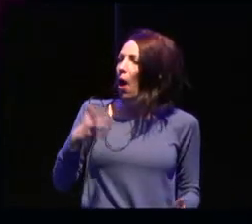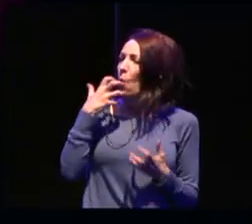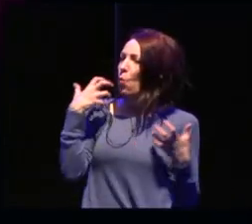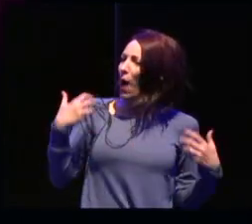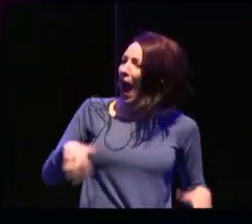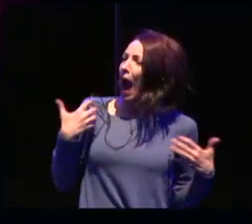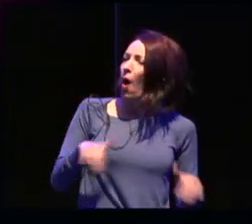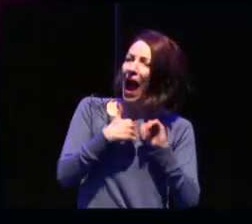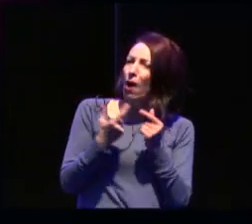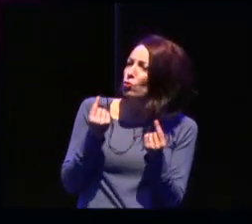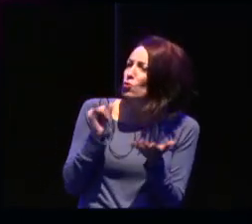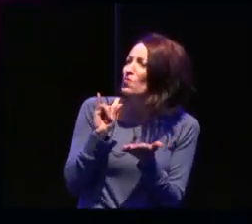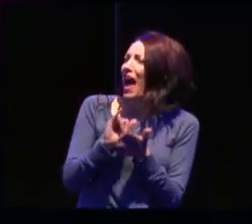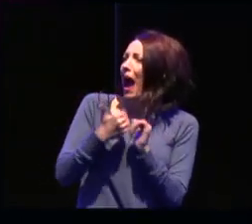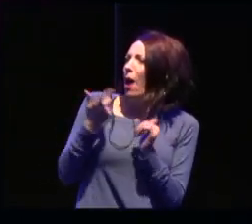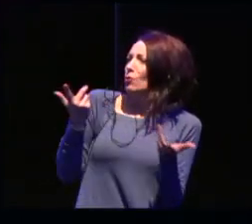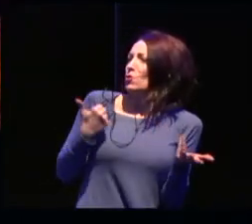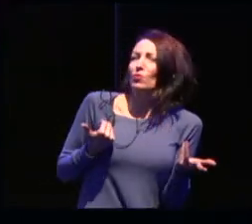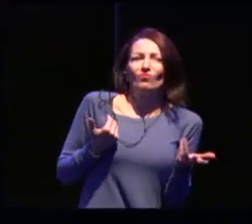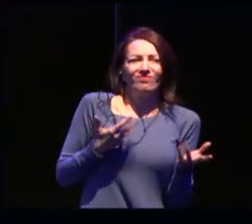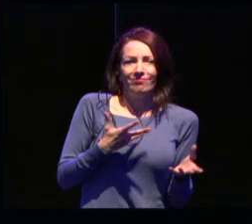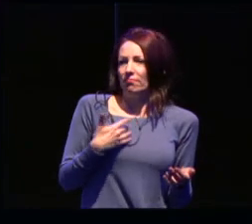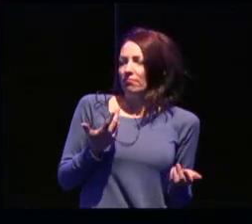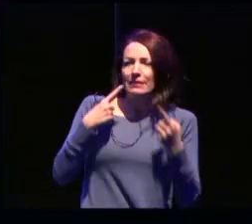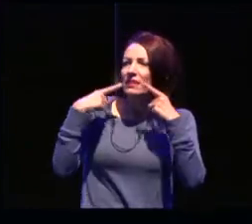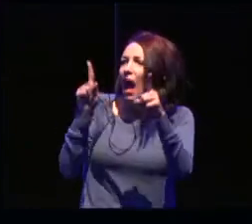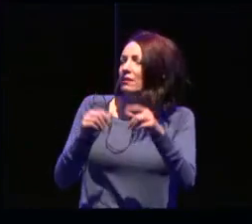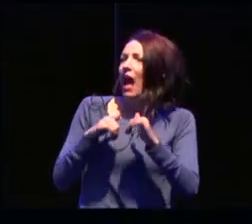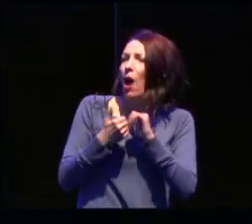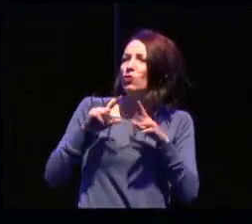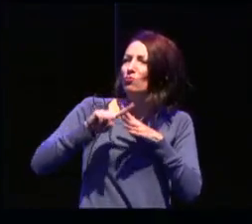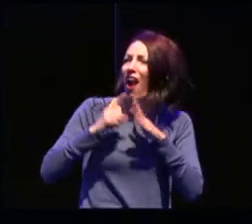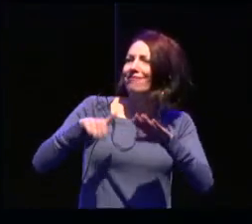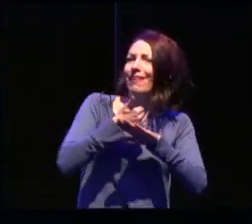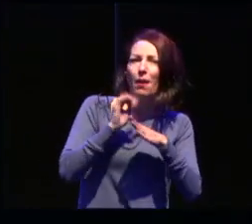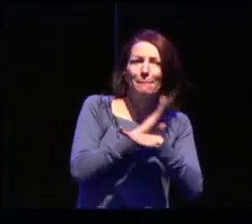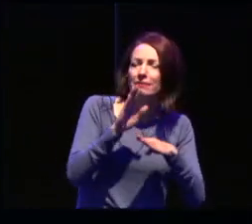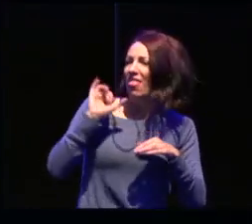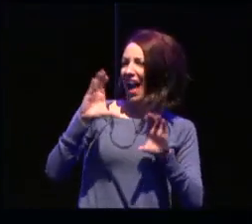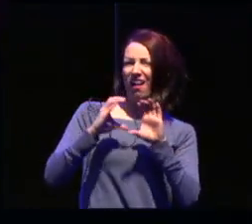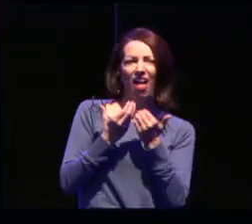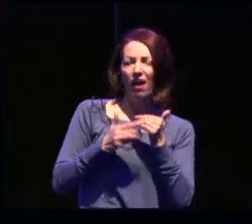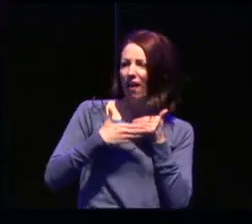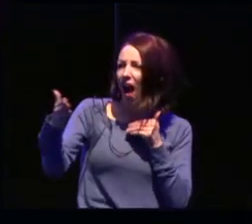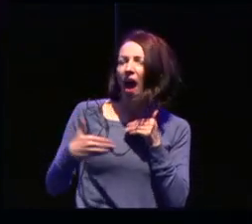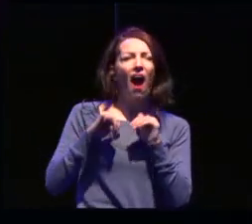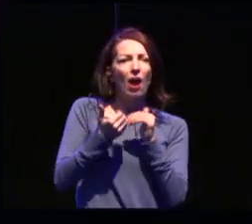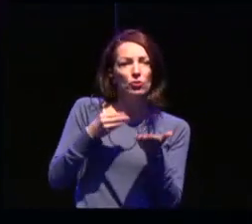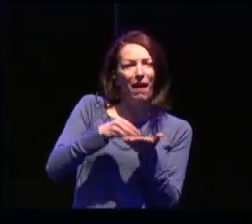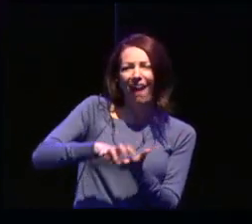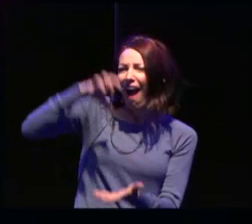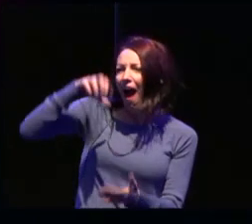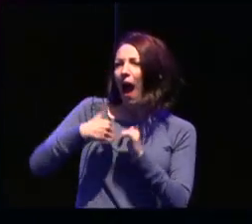God, how did you do that? How did you pull that off? How did you start that business? How did you do that class? How did you raise so much